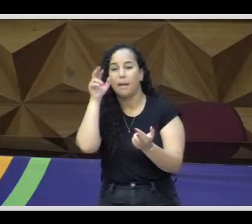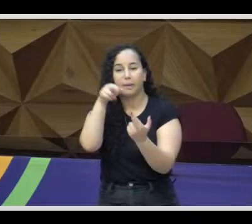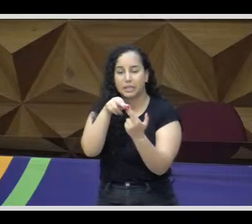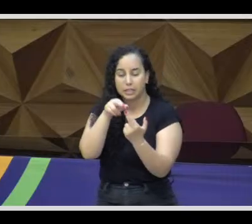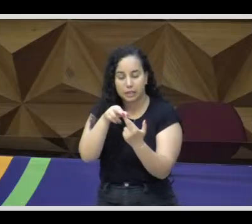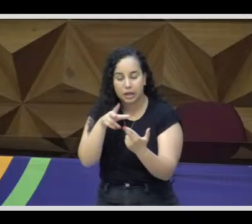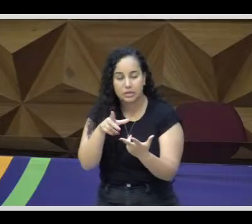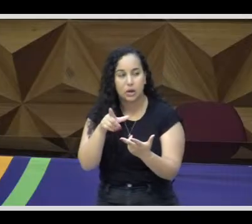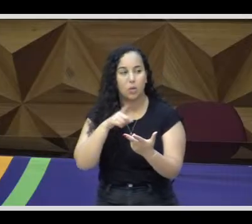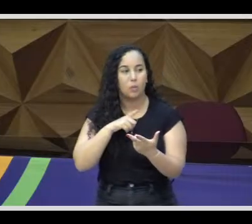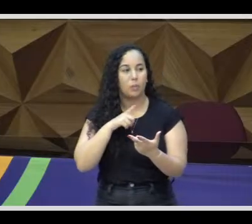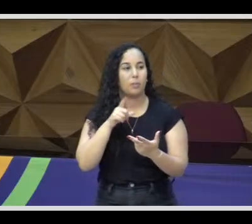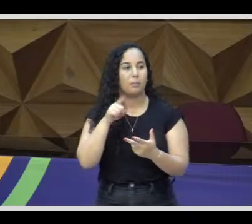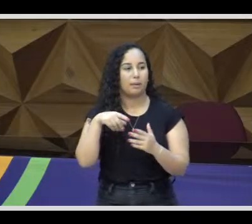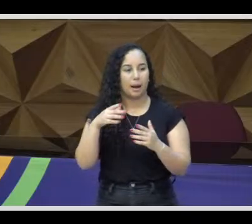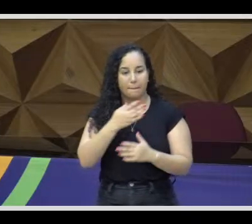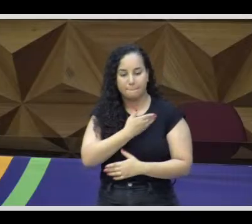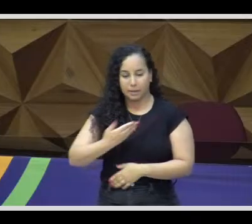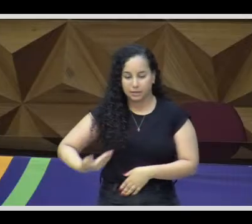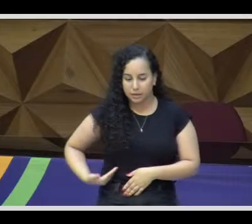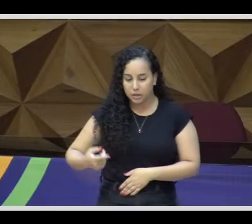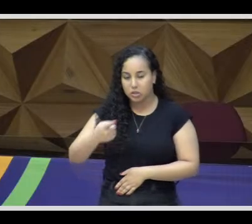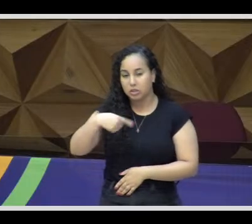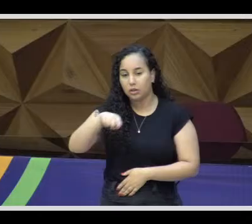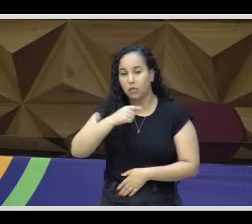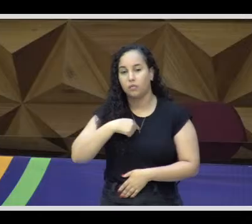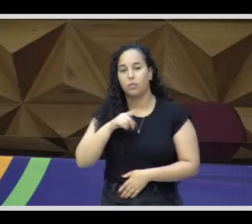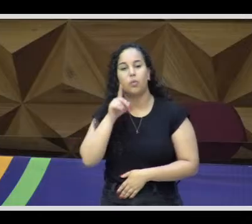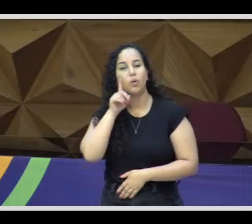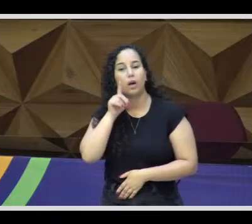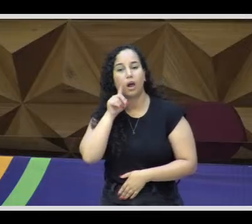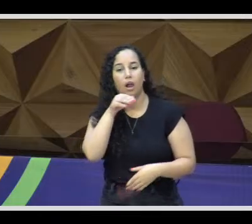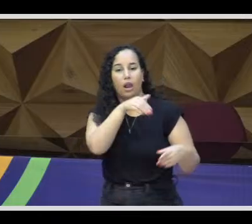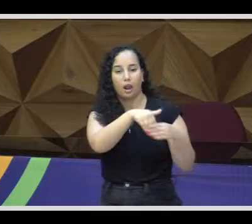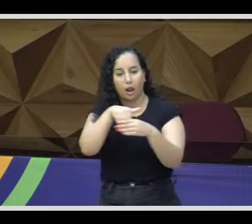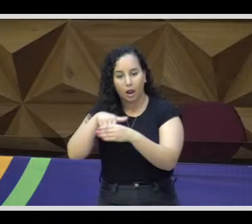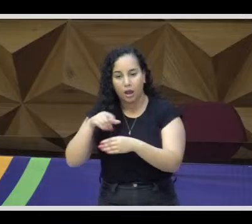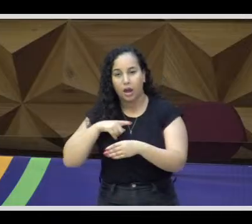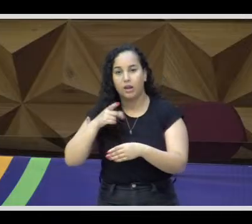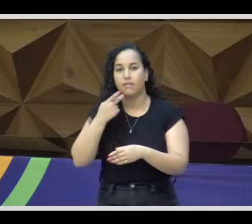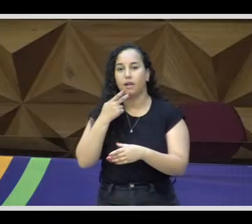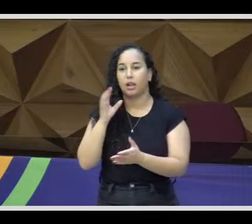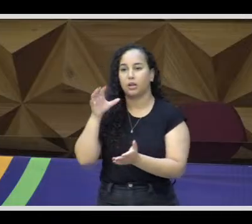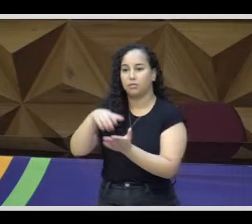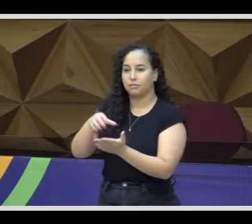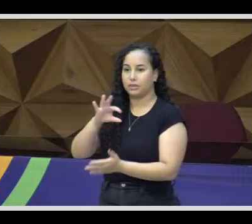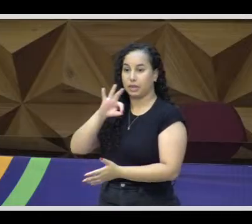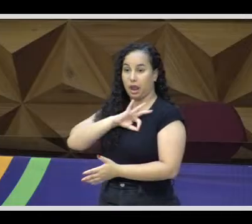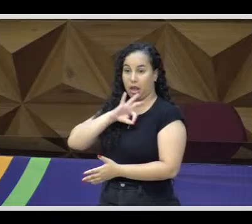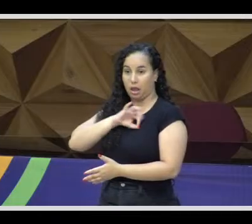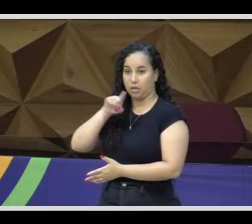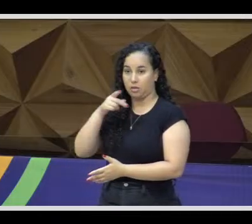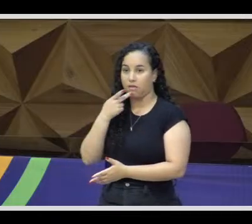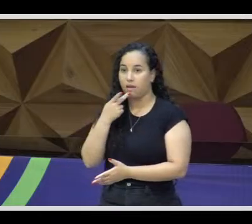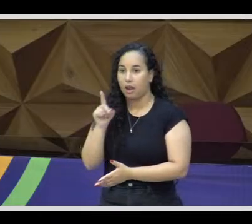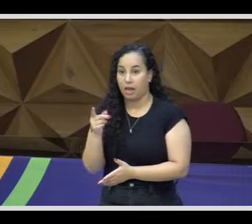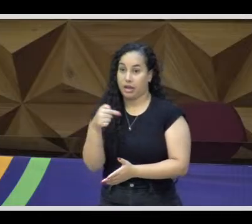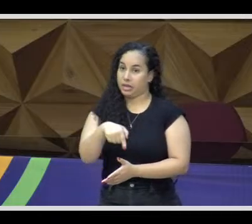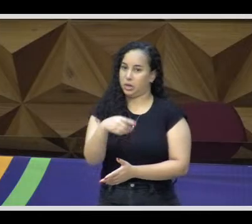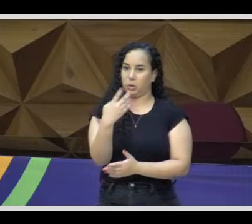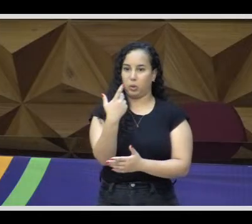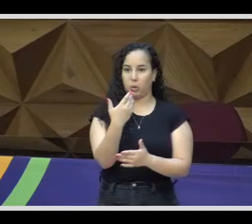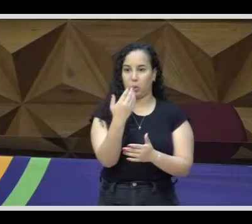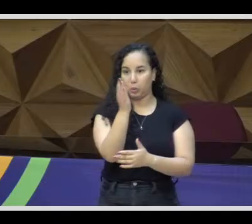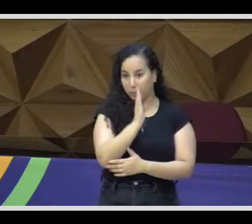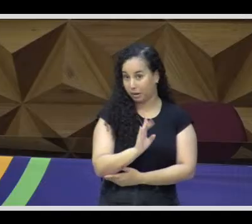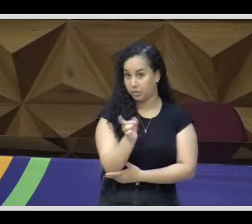for presidents, right? And then Americans elect delegates, and the delegates elect the president. In Brazil, we don't have that.